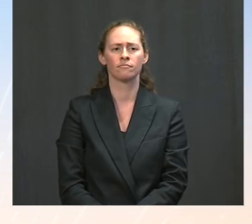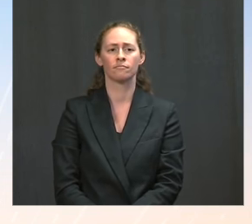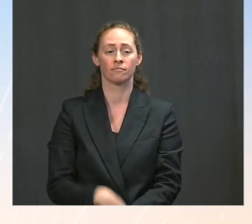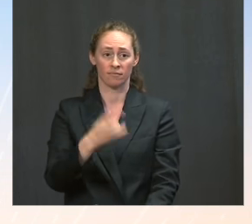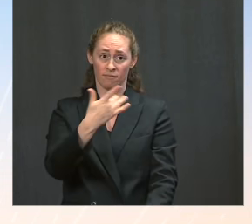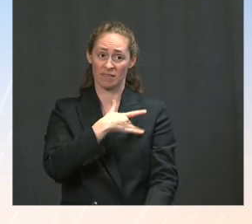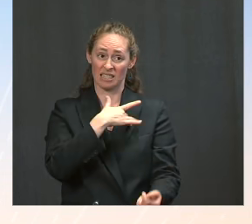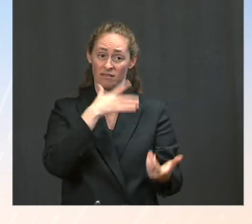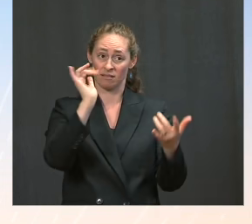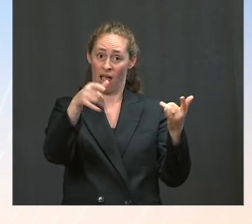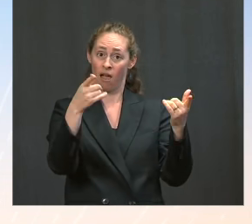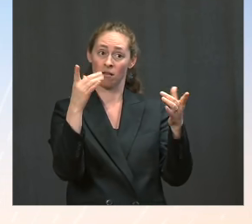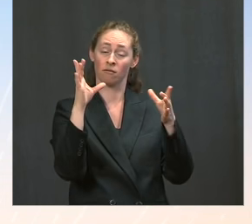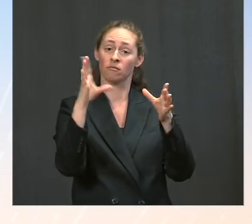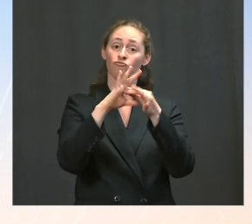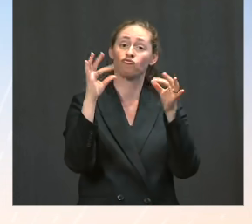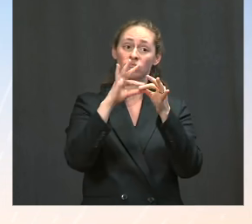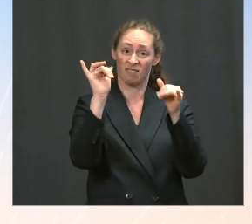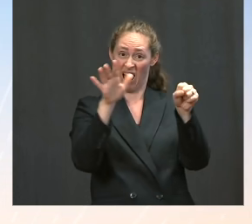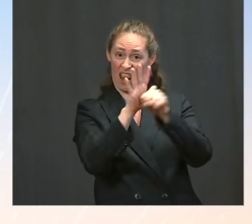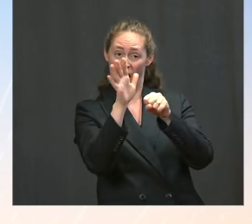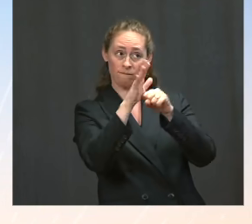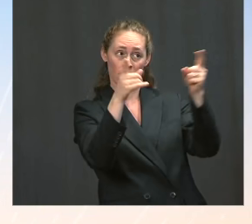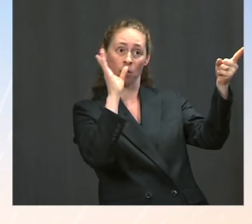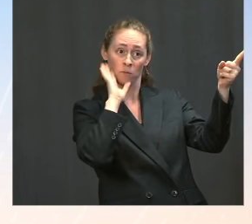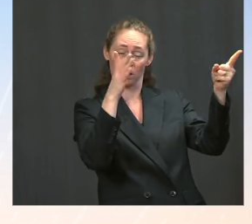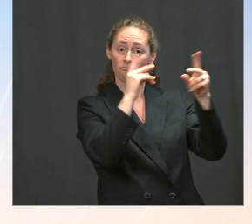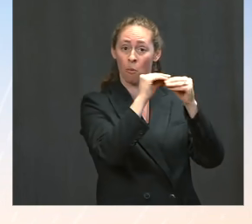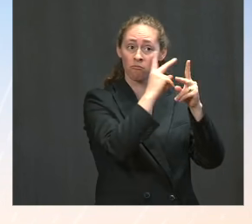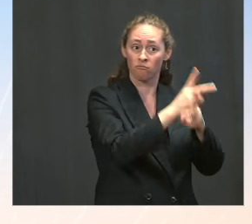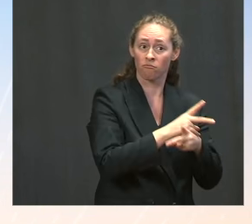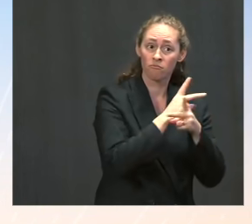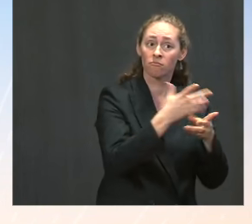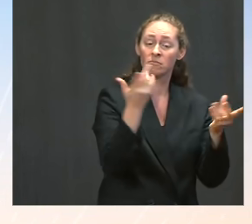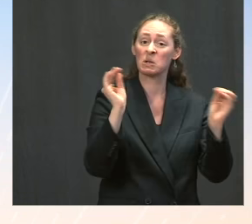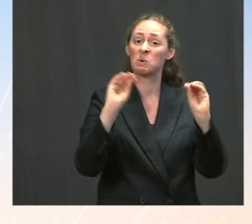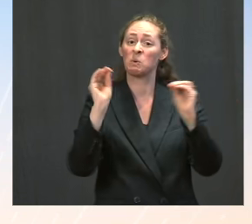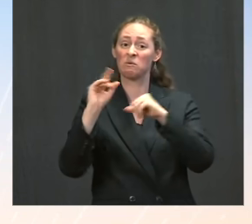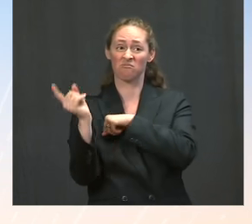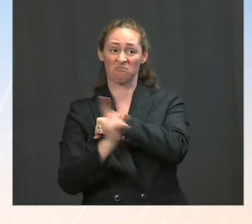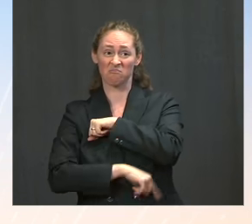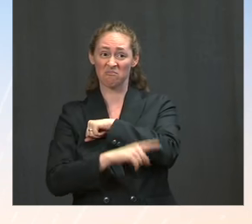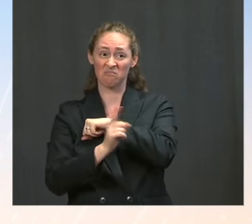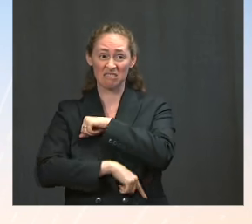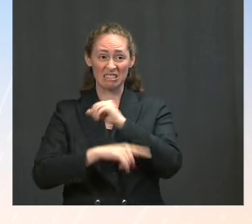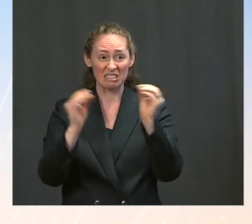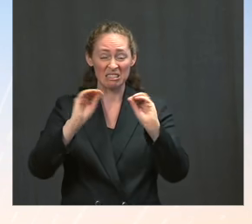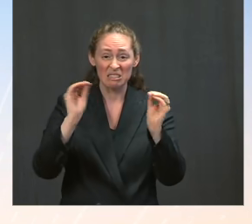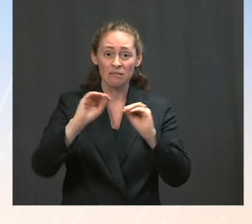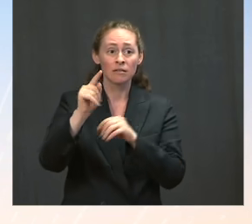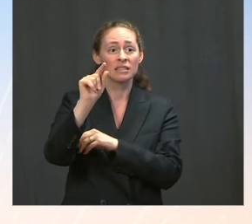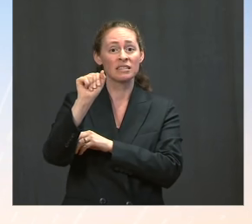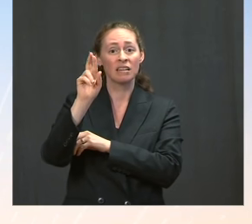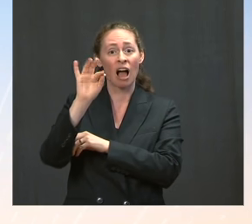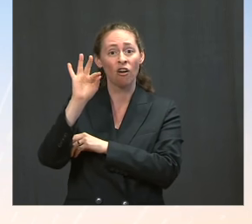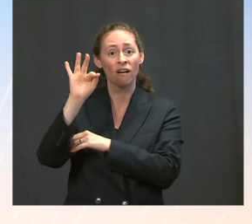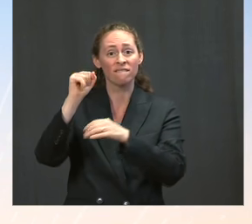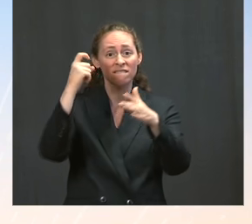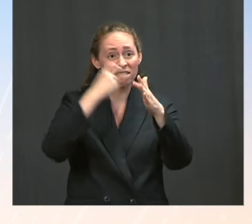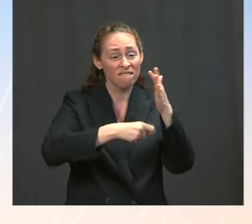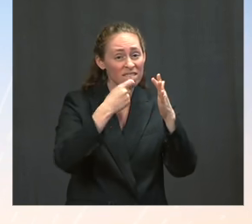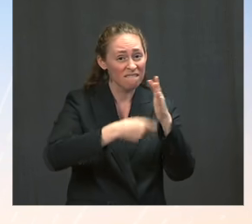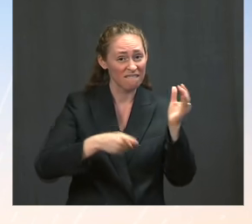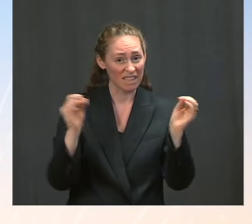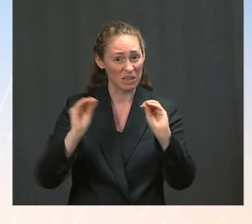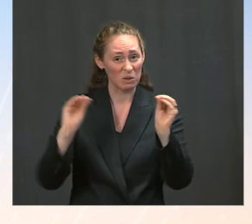Chinese behavior if they aren't paired with punitive measures like tariffs or sanctions? Yeah. So I have not had, to